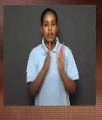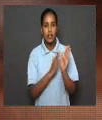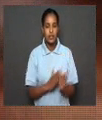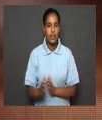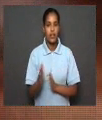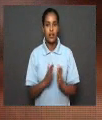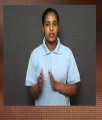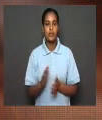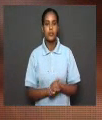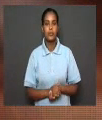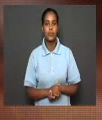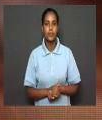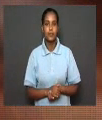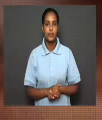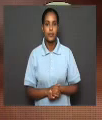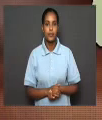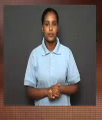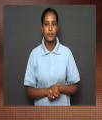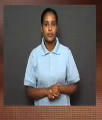Students, let's get ready.